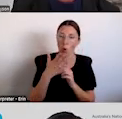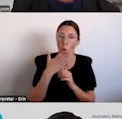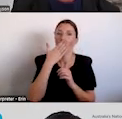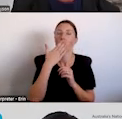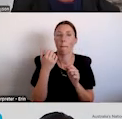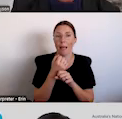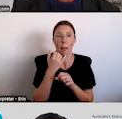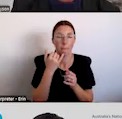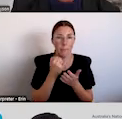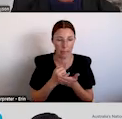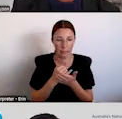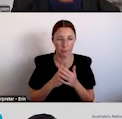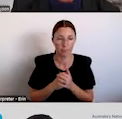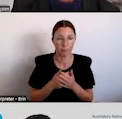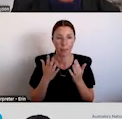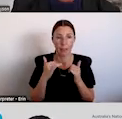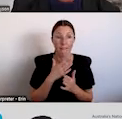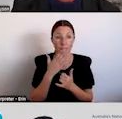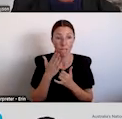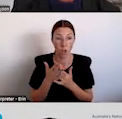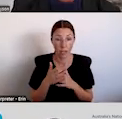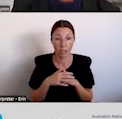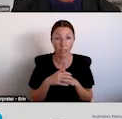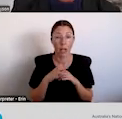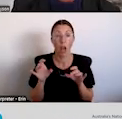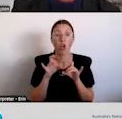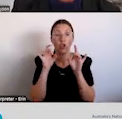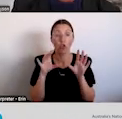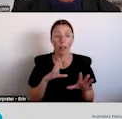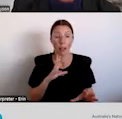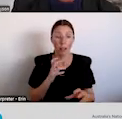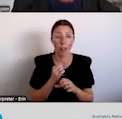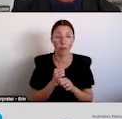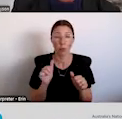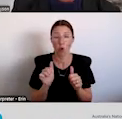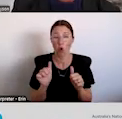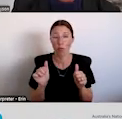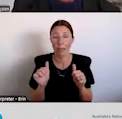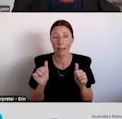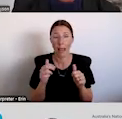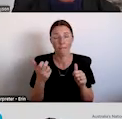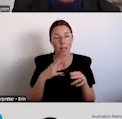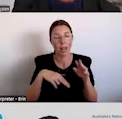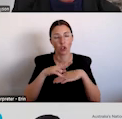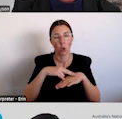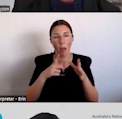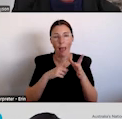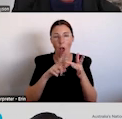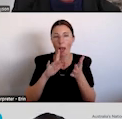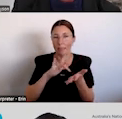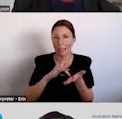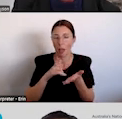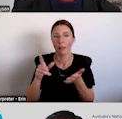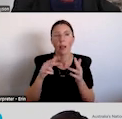and labeling. Australian government is already from the National AI Center is developing some kind of guides together